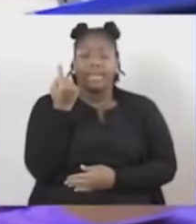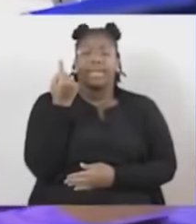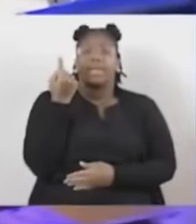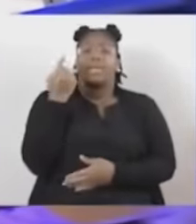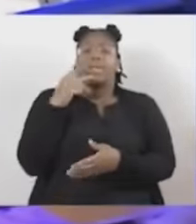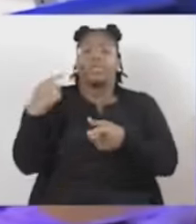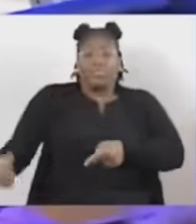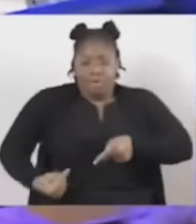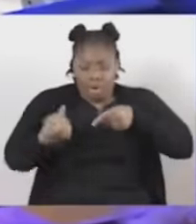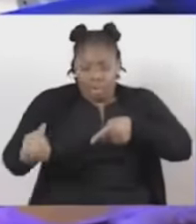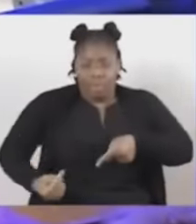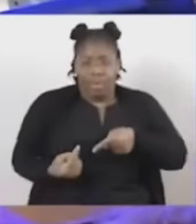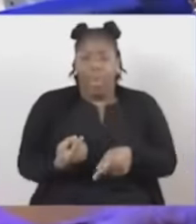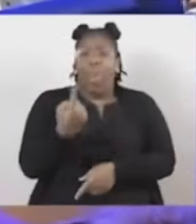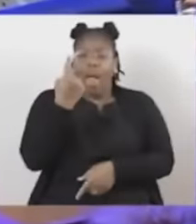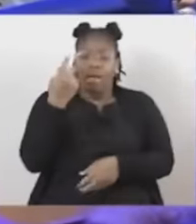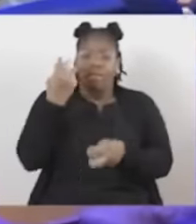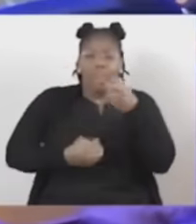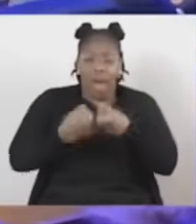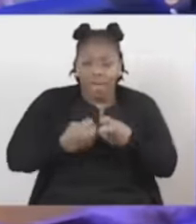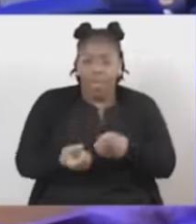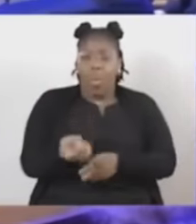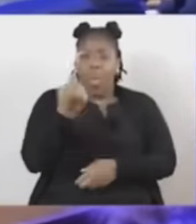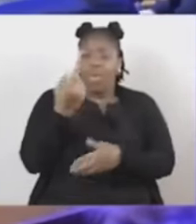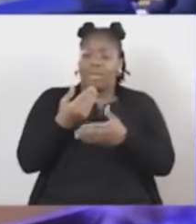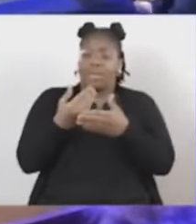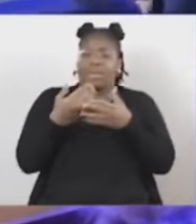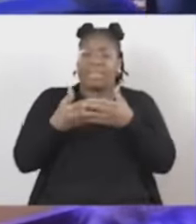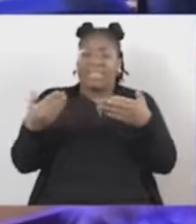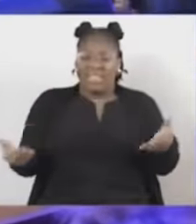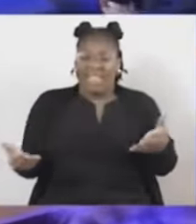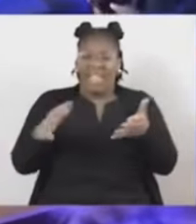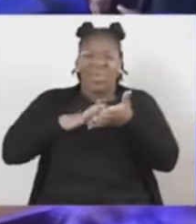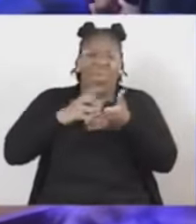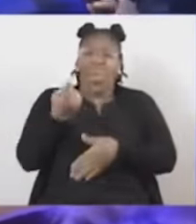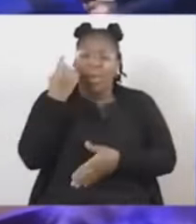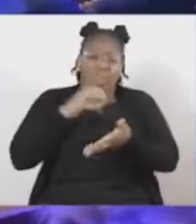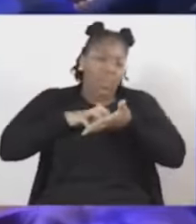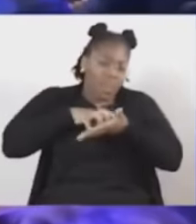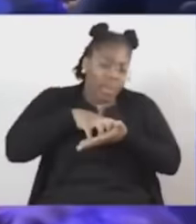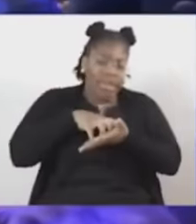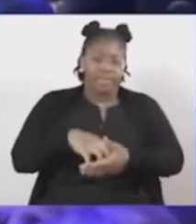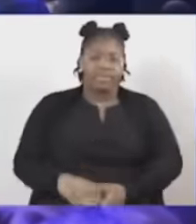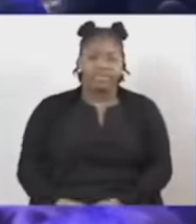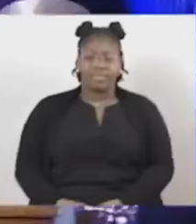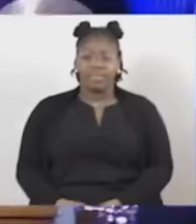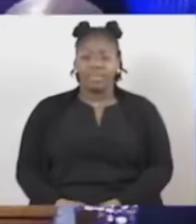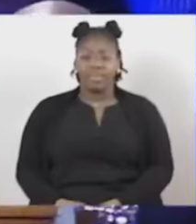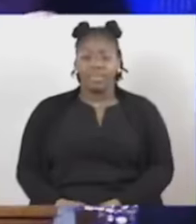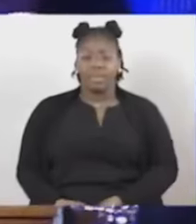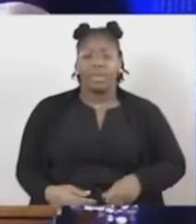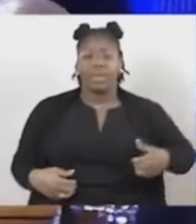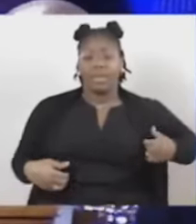hanging loose thread. Do I have any company here tonight? And the fact